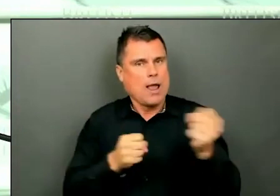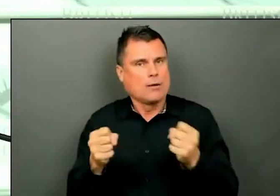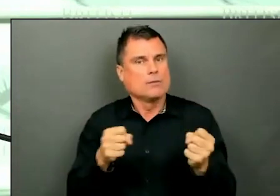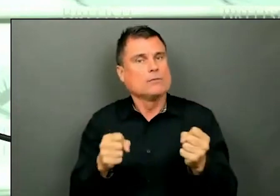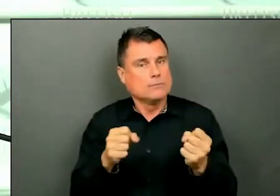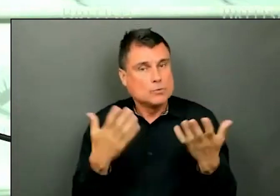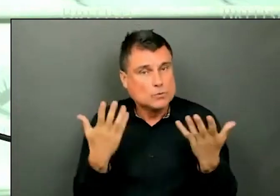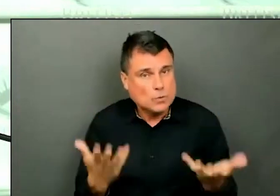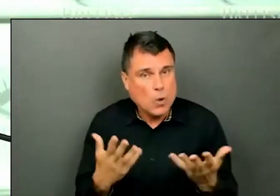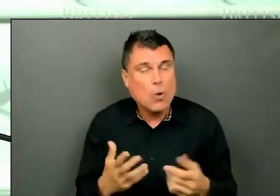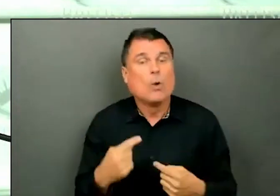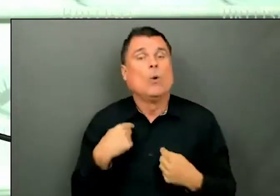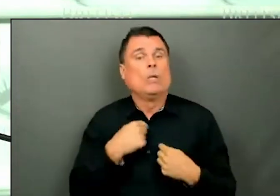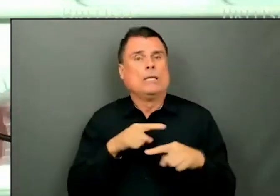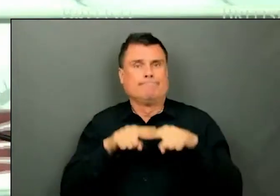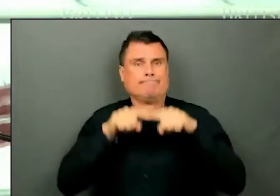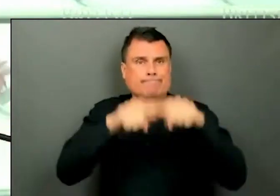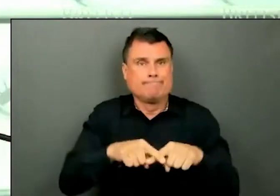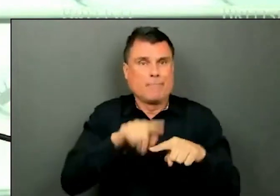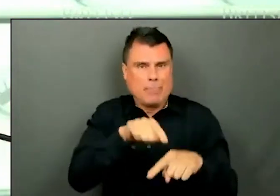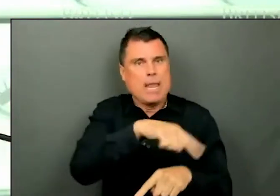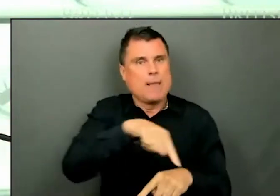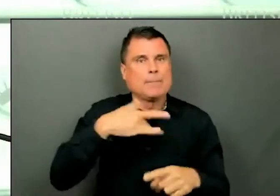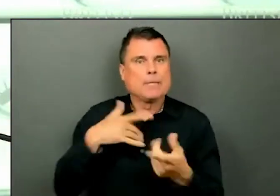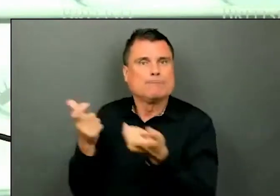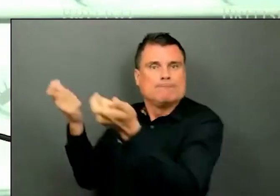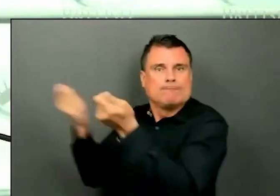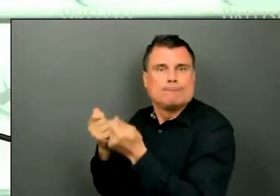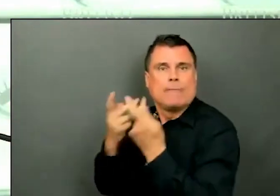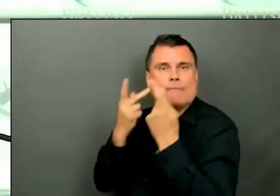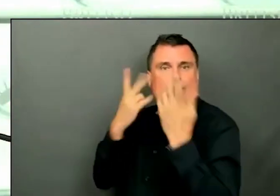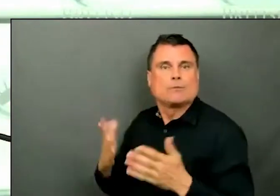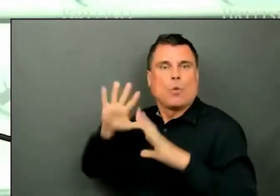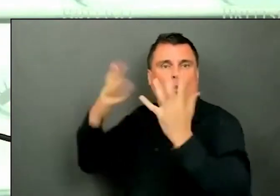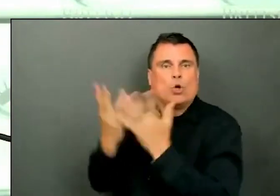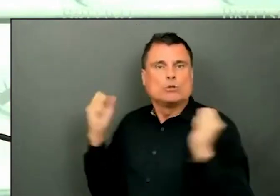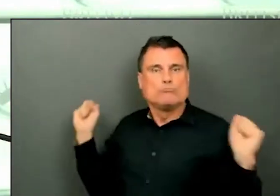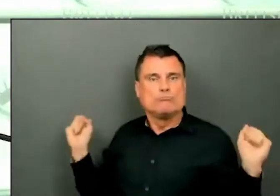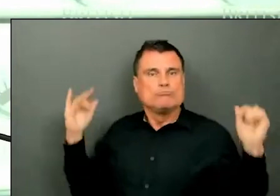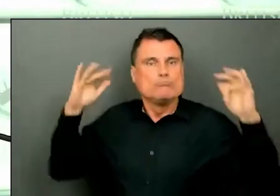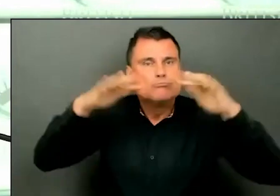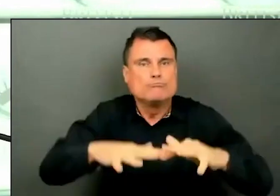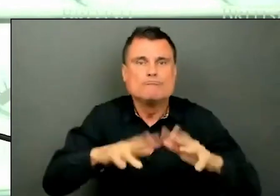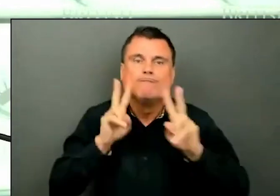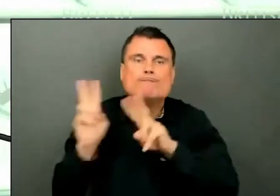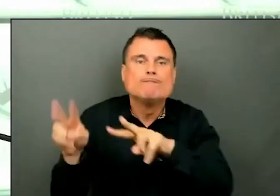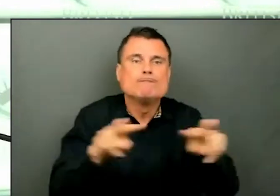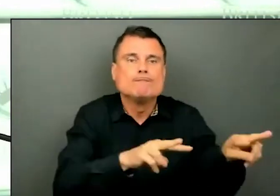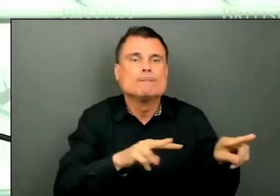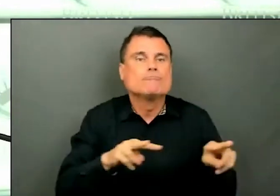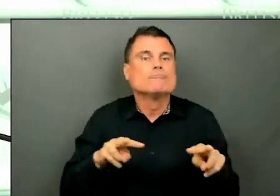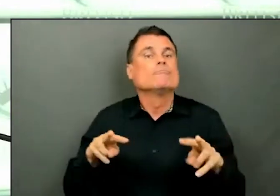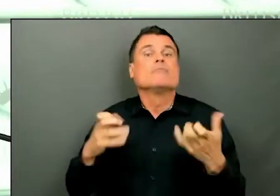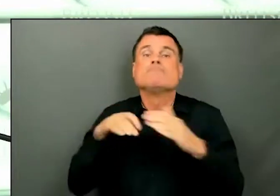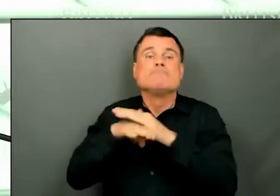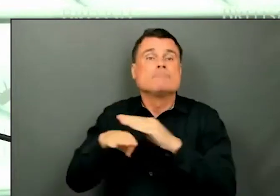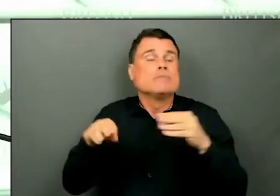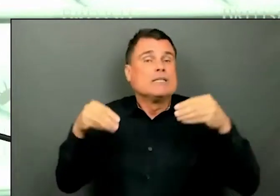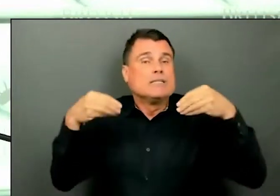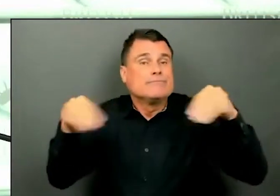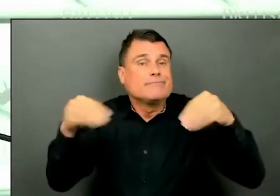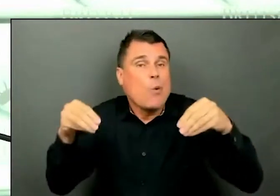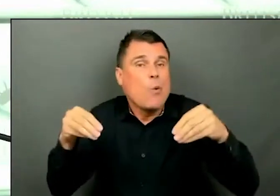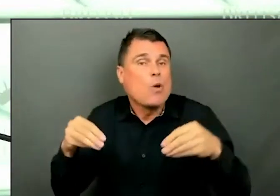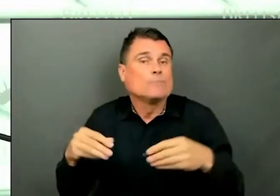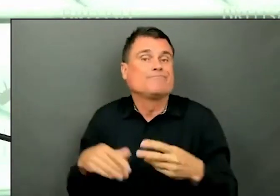draw visitors to communities, to visit the gift shops, the restaurants, and other attractions in the area. Tour bus companies are vital